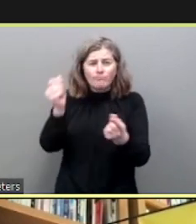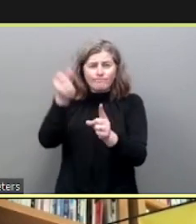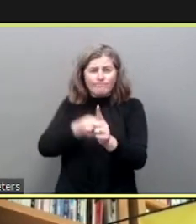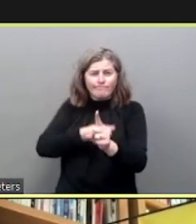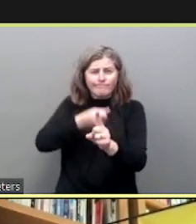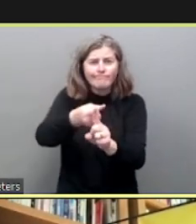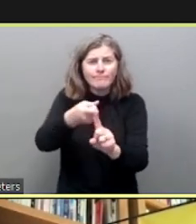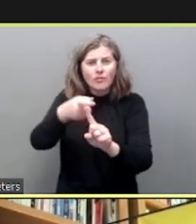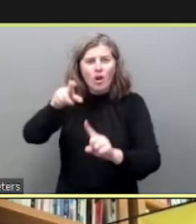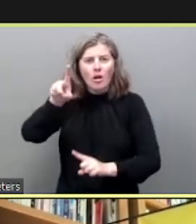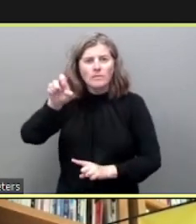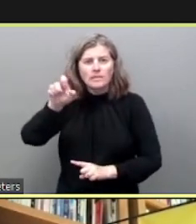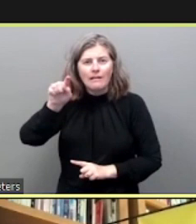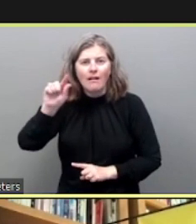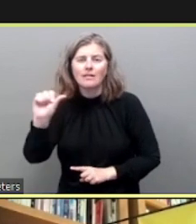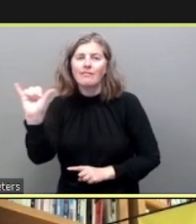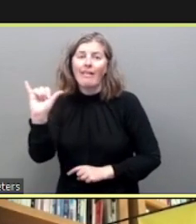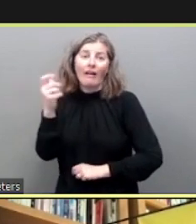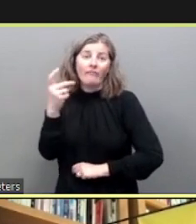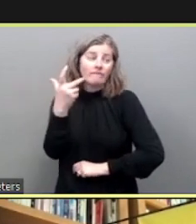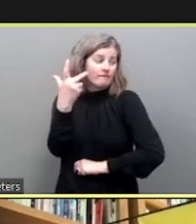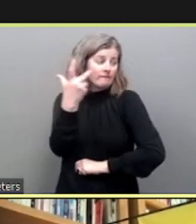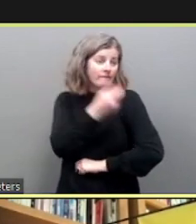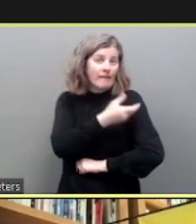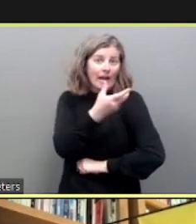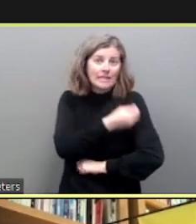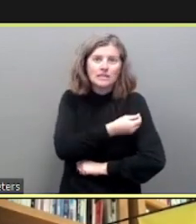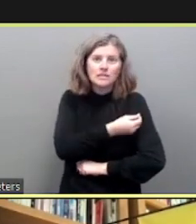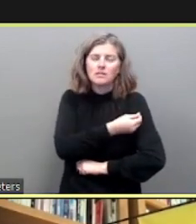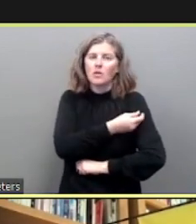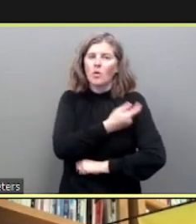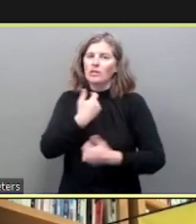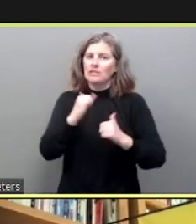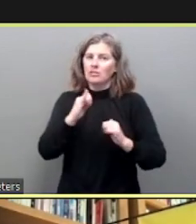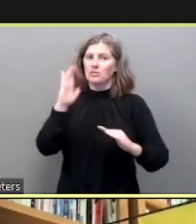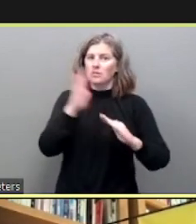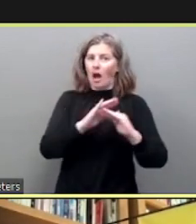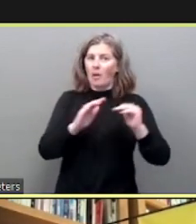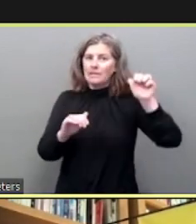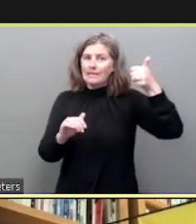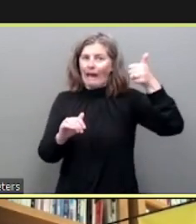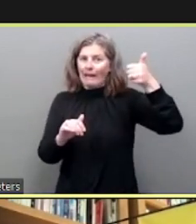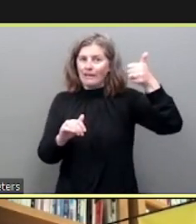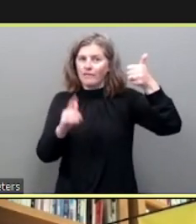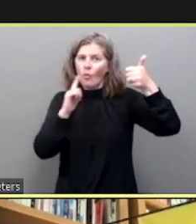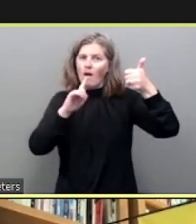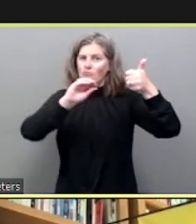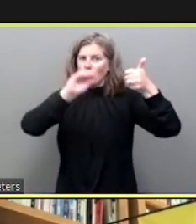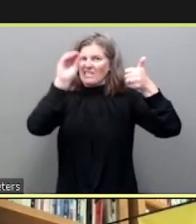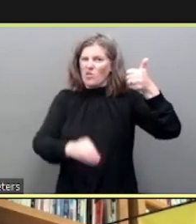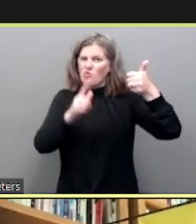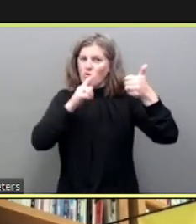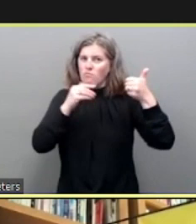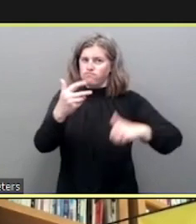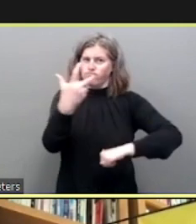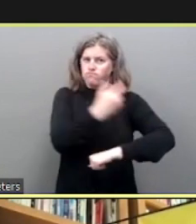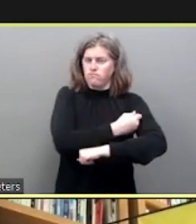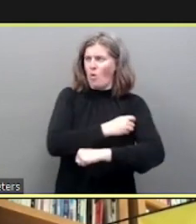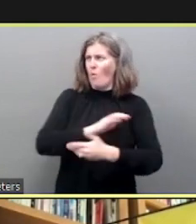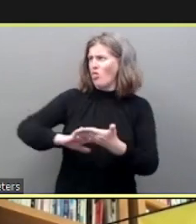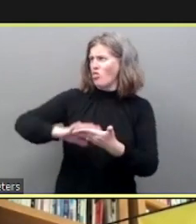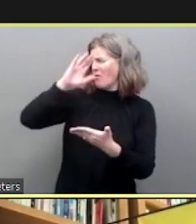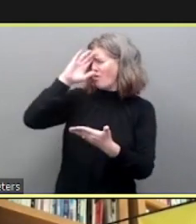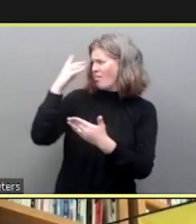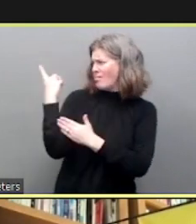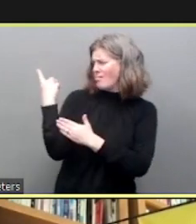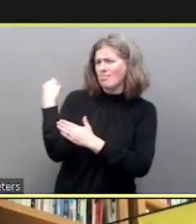and things like vaccines. We're still in the top 10 in terms of our state vaccination rate. We learned a month ago or so